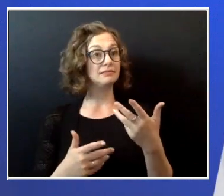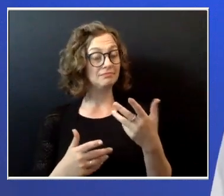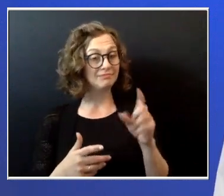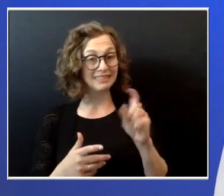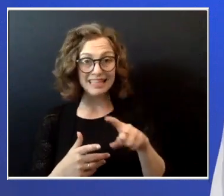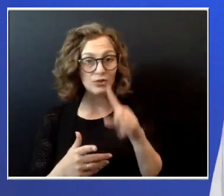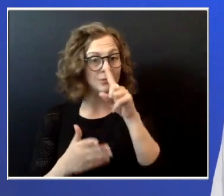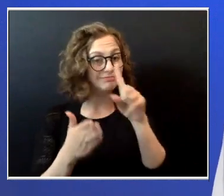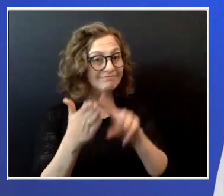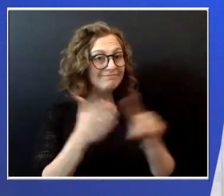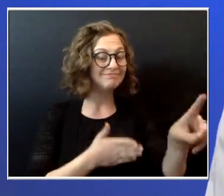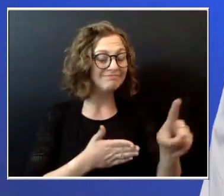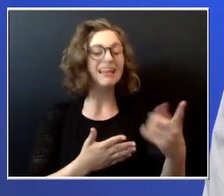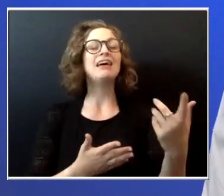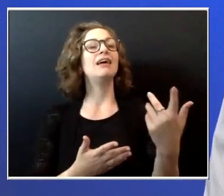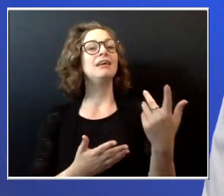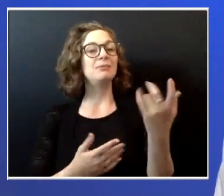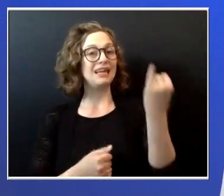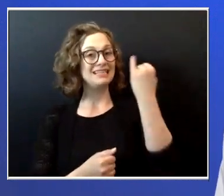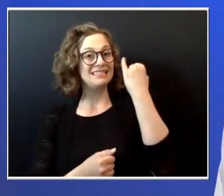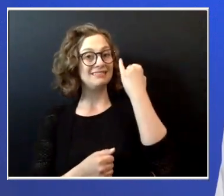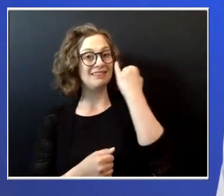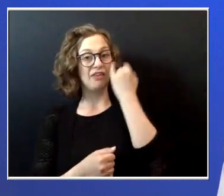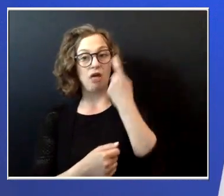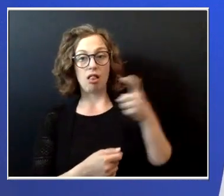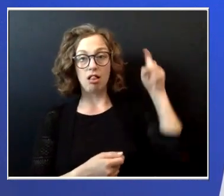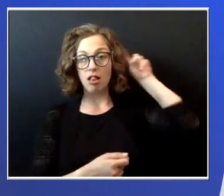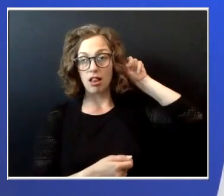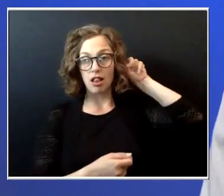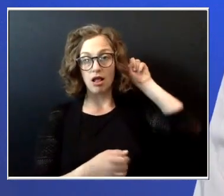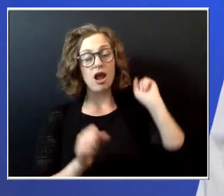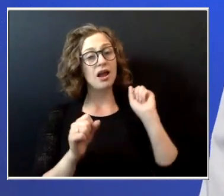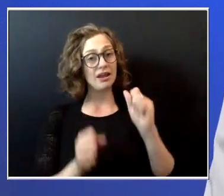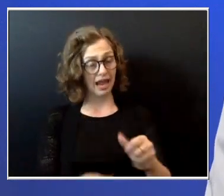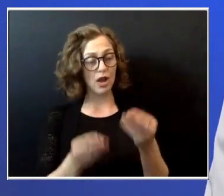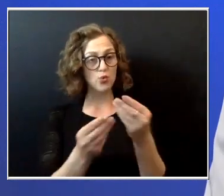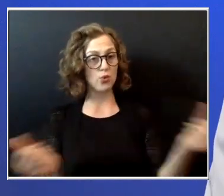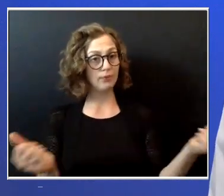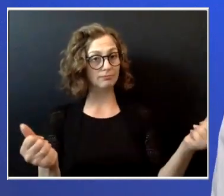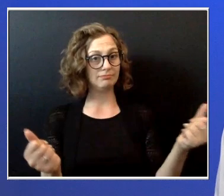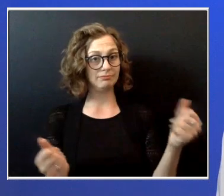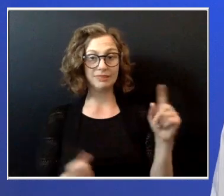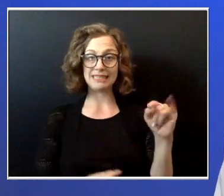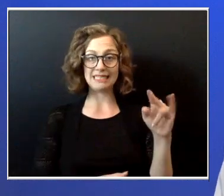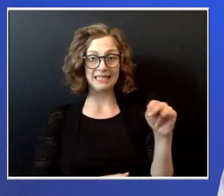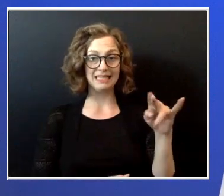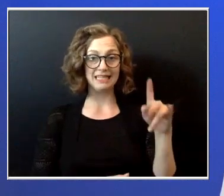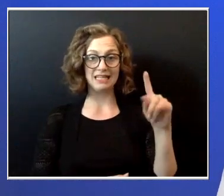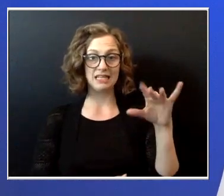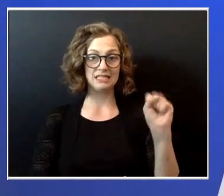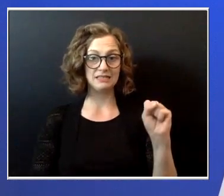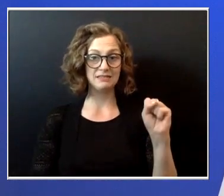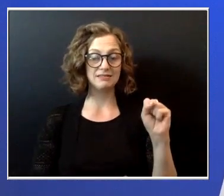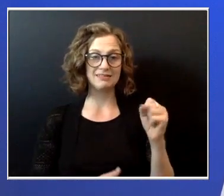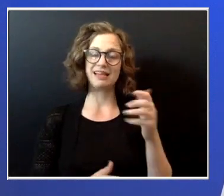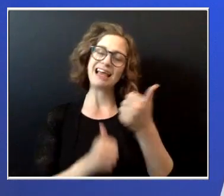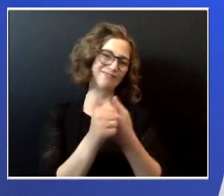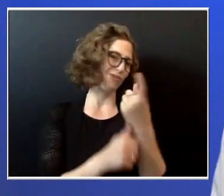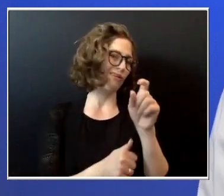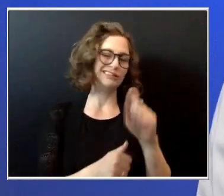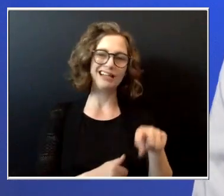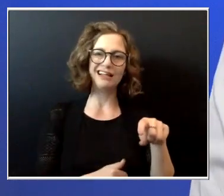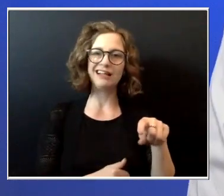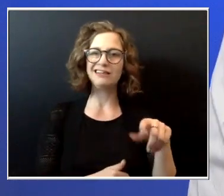get your hearing checked? Just like a regular teeth cleaning. So starting there. I think we're going to talk in a little bit too. There's a lot of